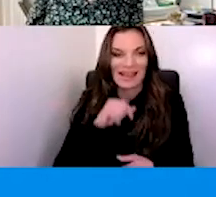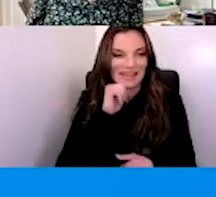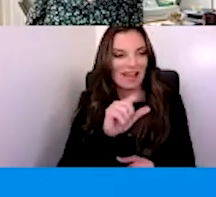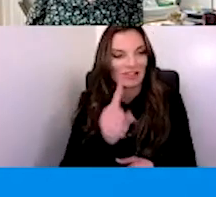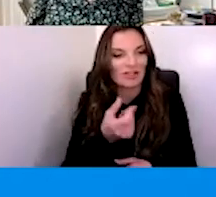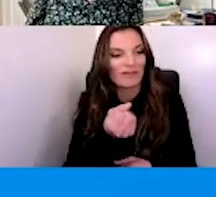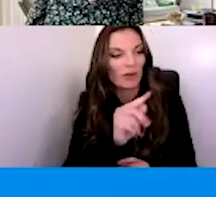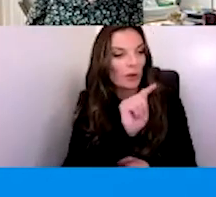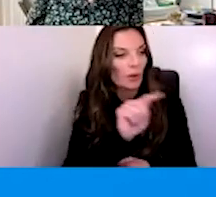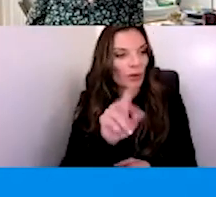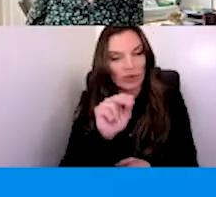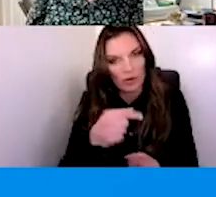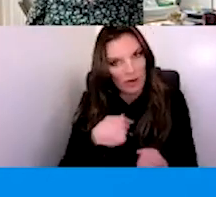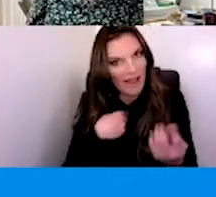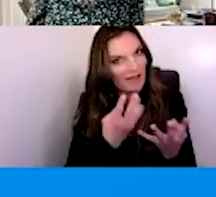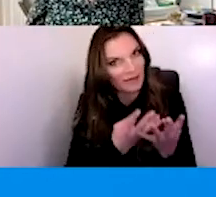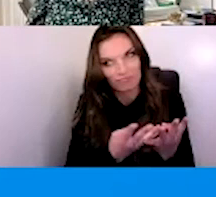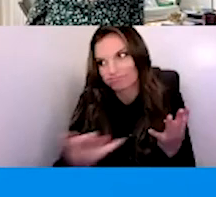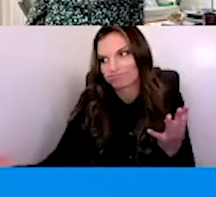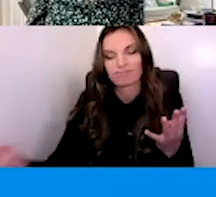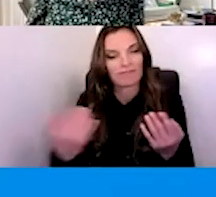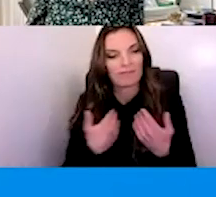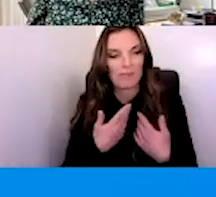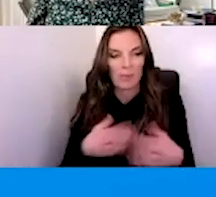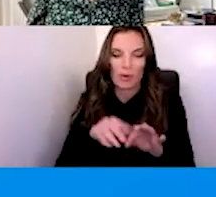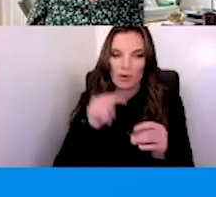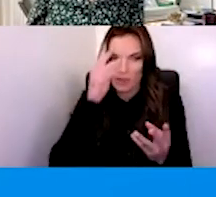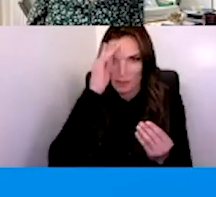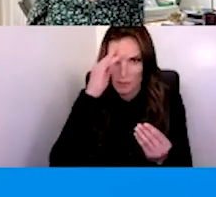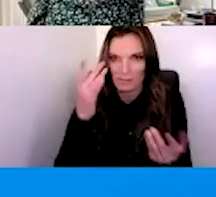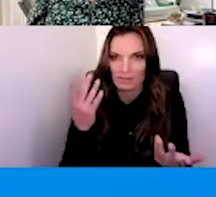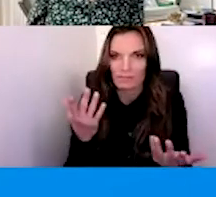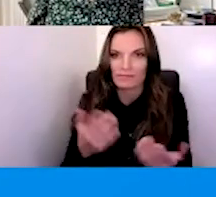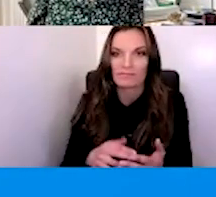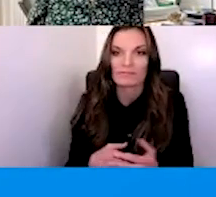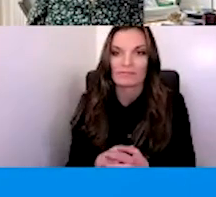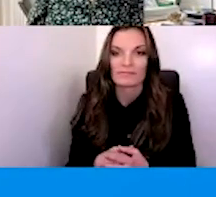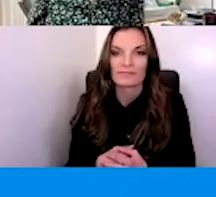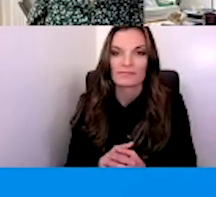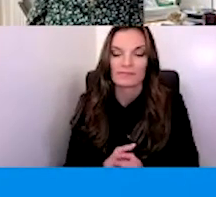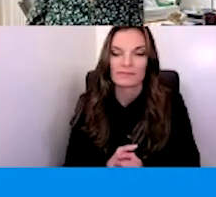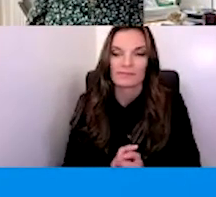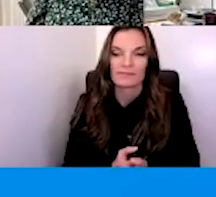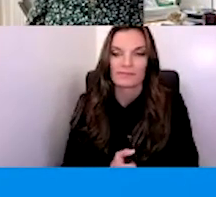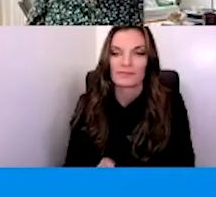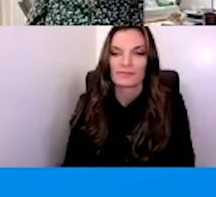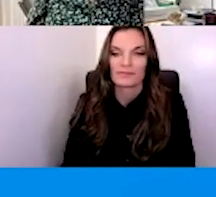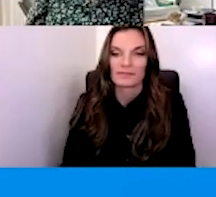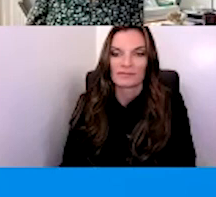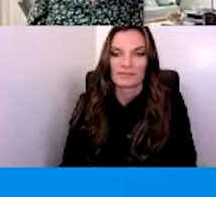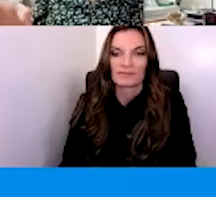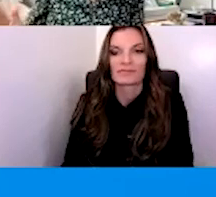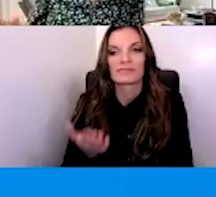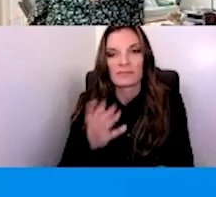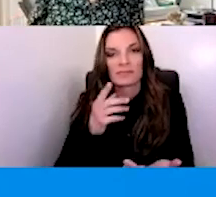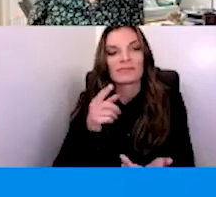people, that it's important work to consider them. And you may just have to do that for a while before you get kind of that validation of